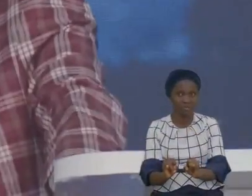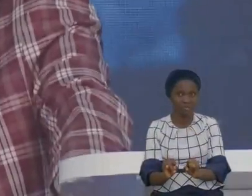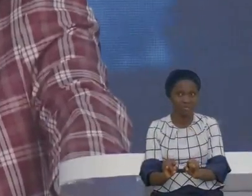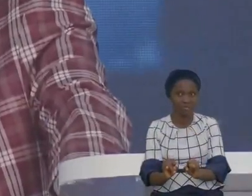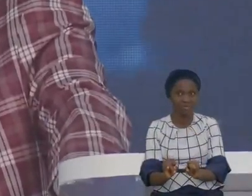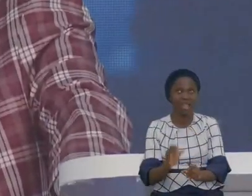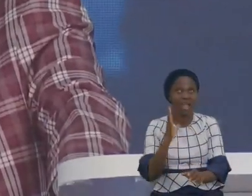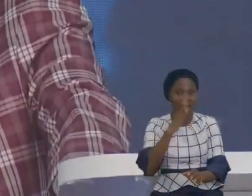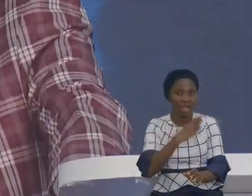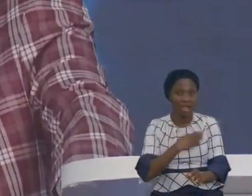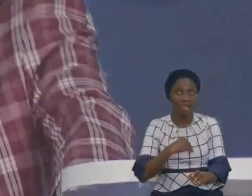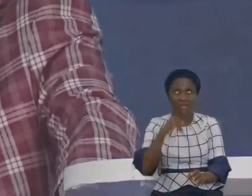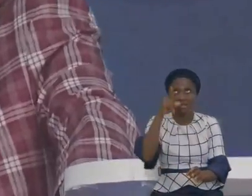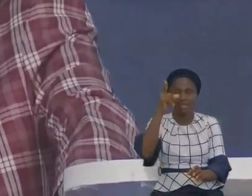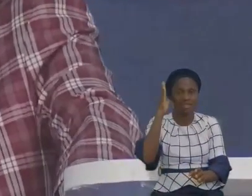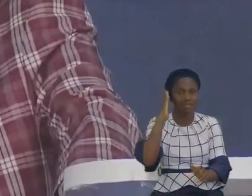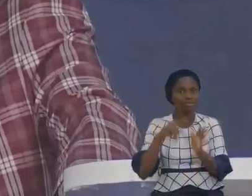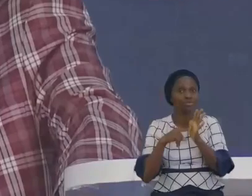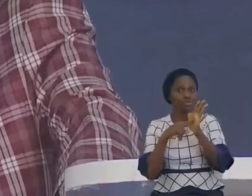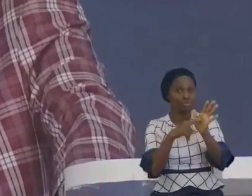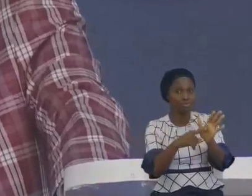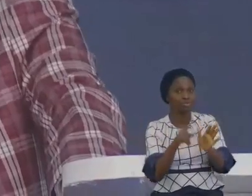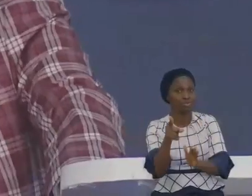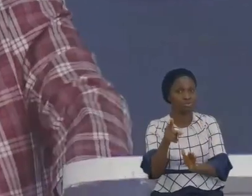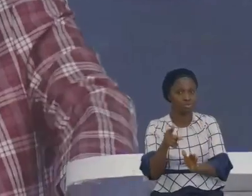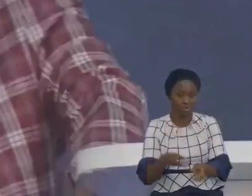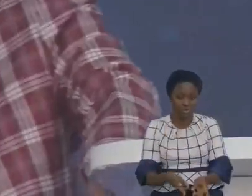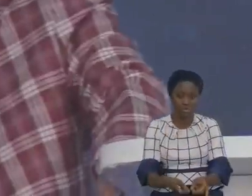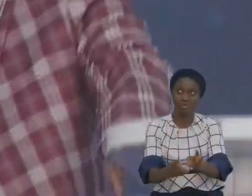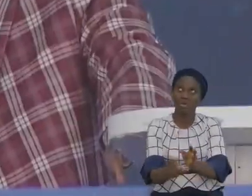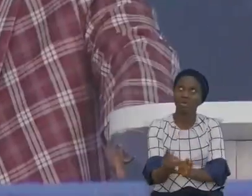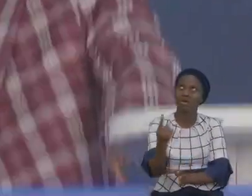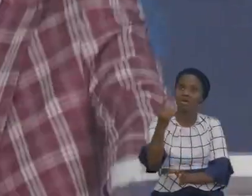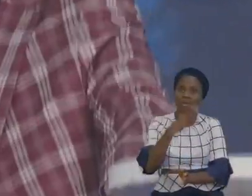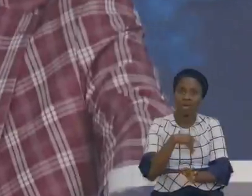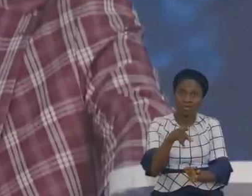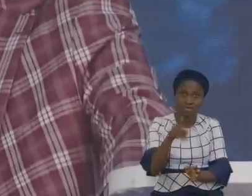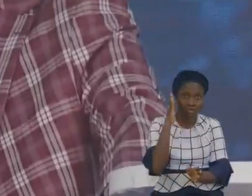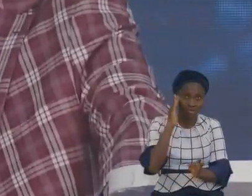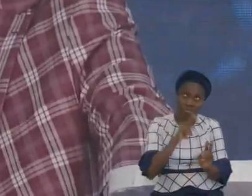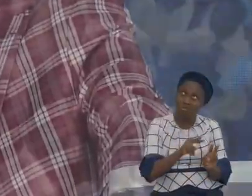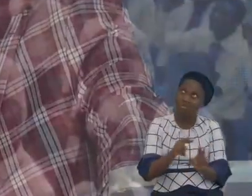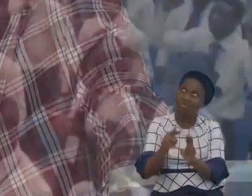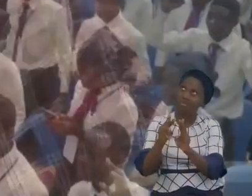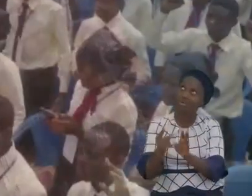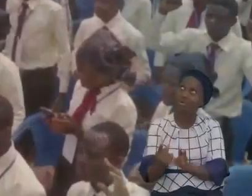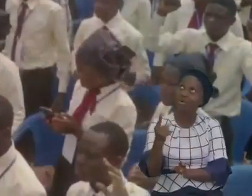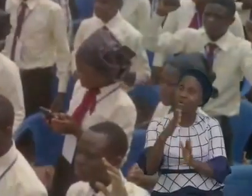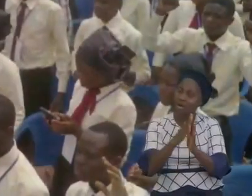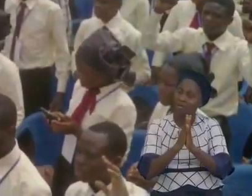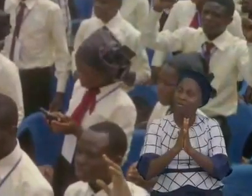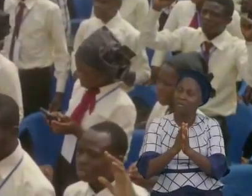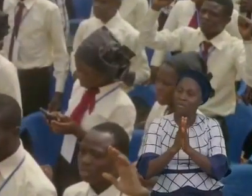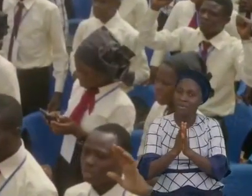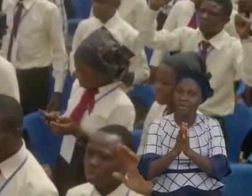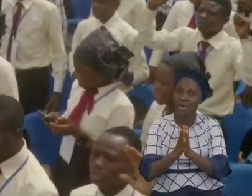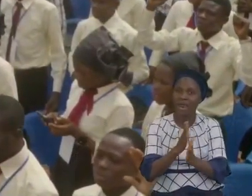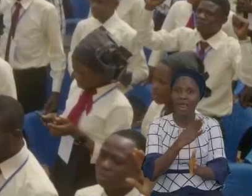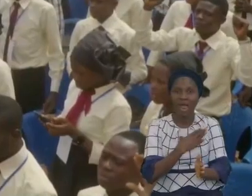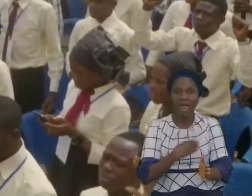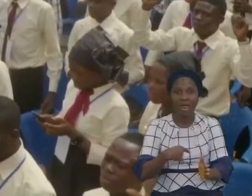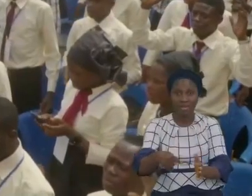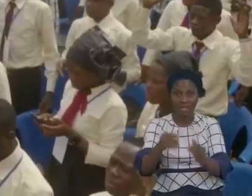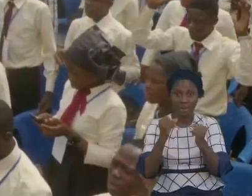up, and you will pray, and the power from heaven will come upon